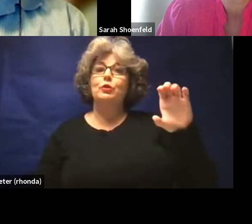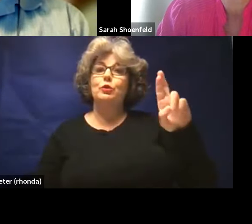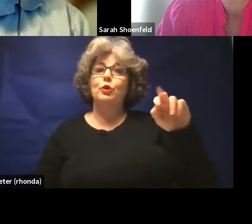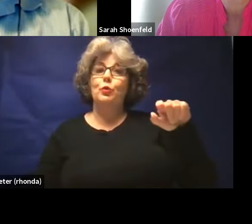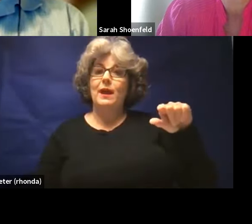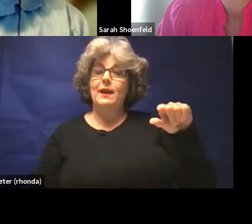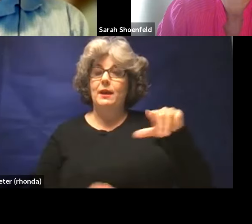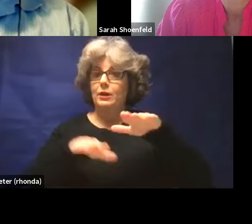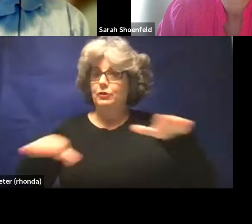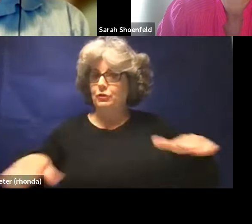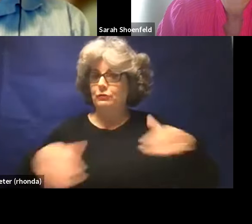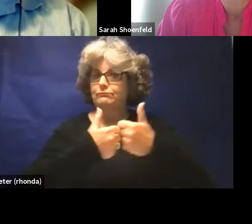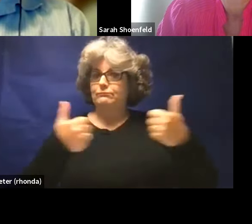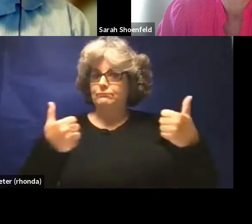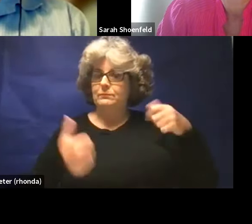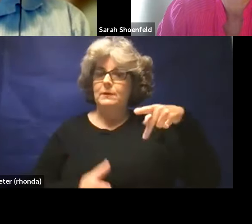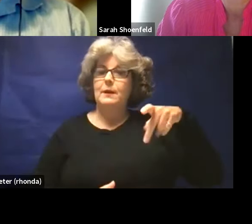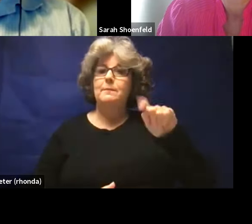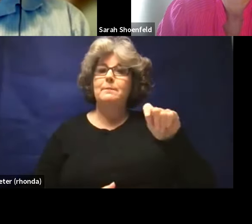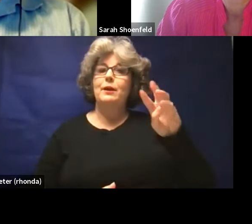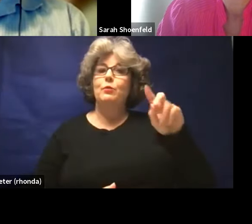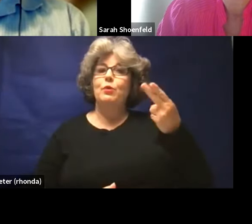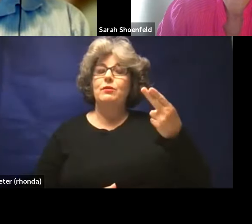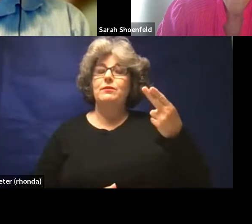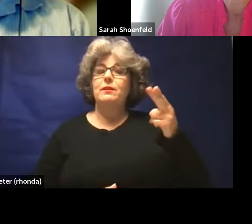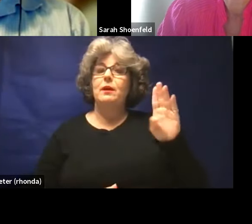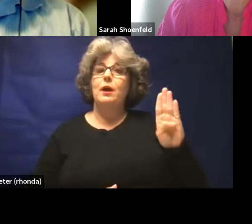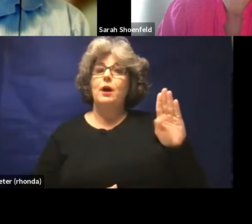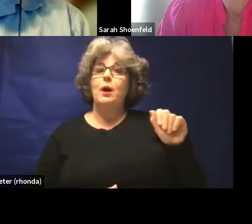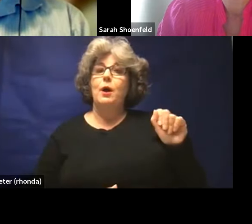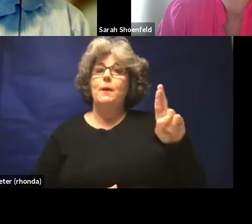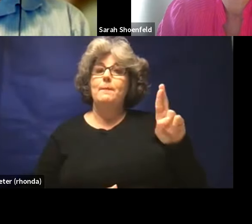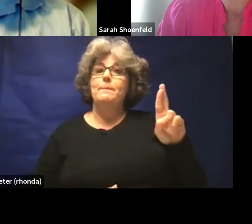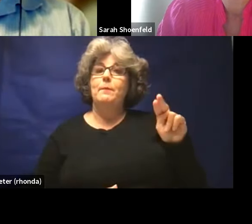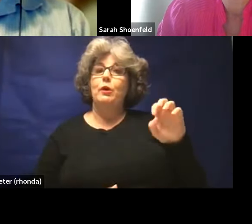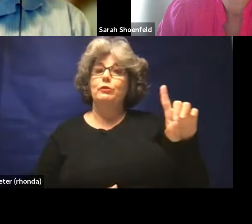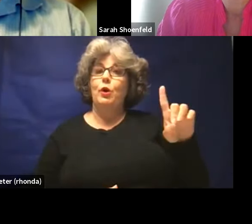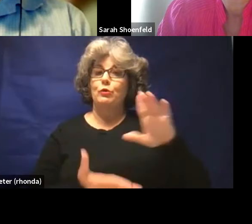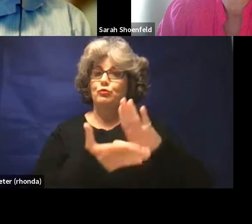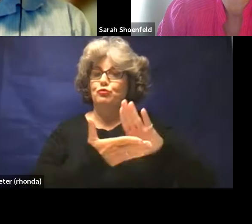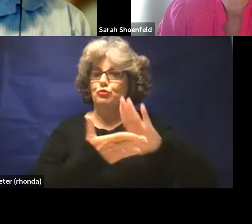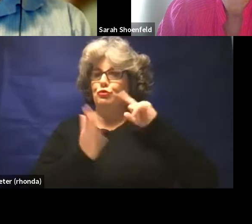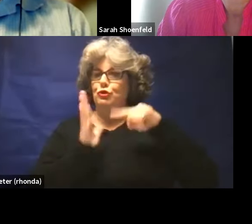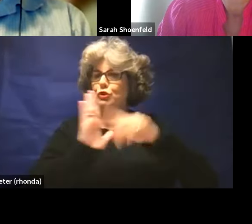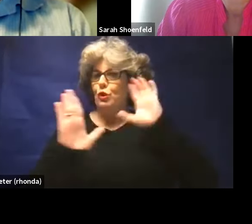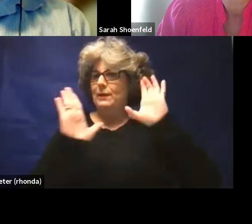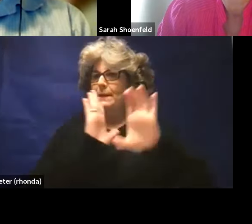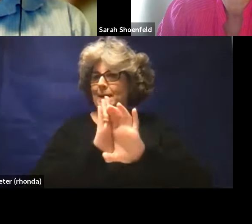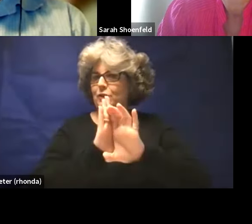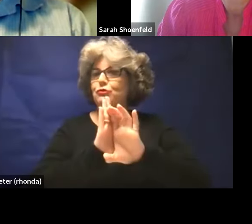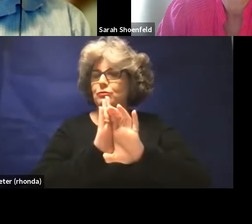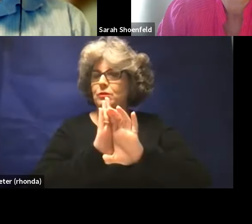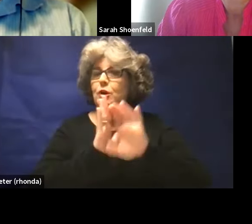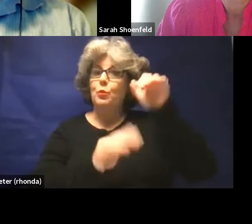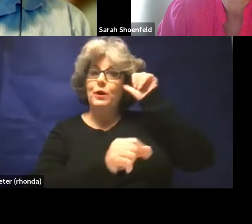the children who desegregated Petworth's Barnard Elementary School. And she's shown in the image here with the clip with